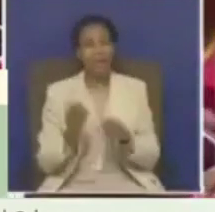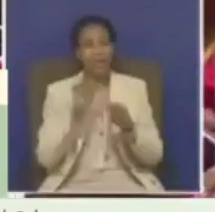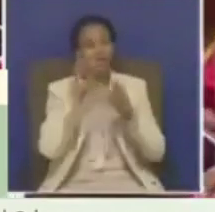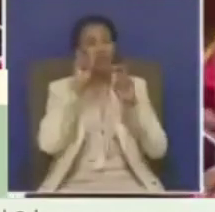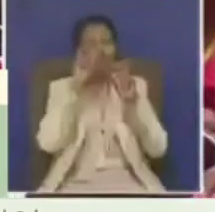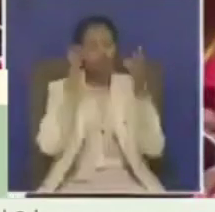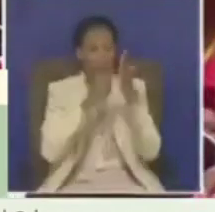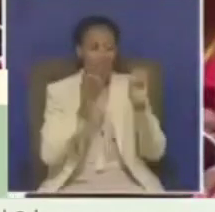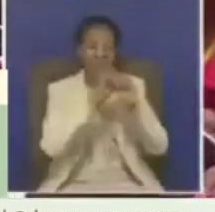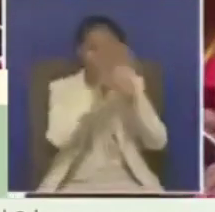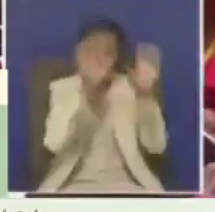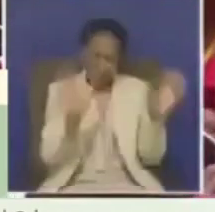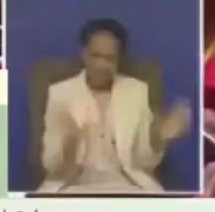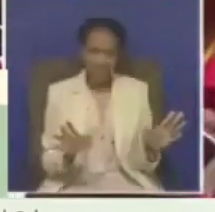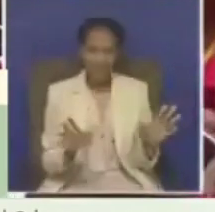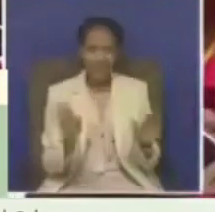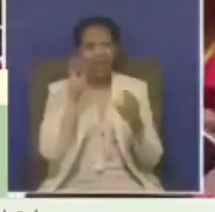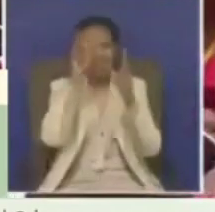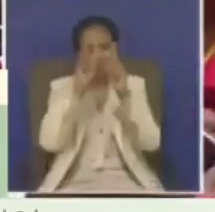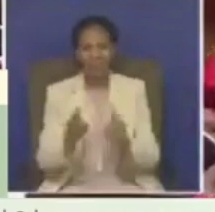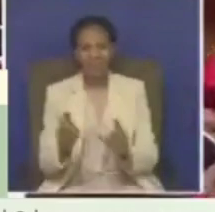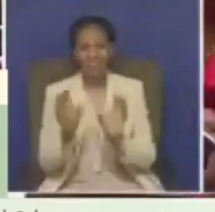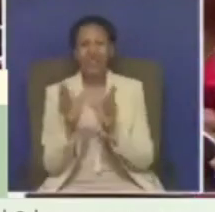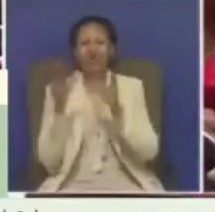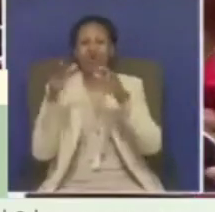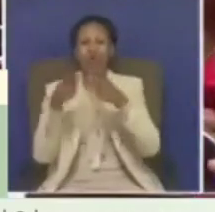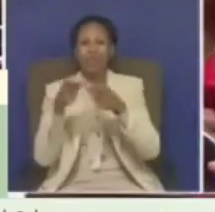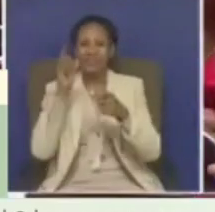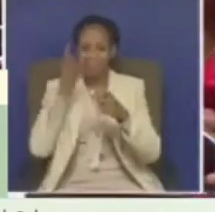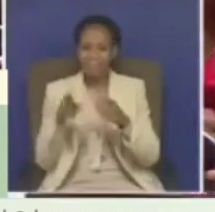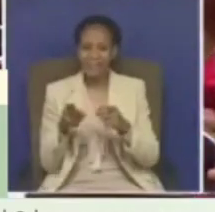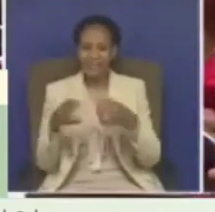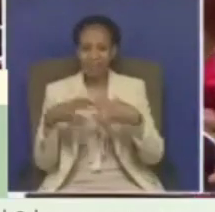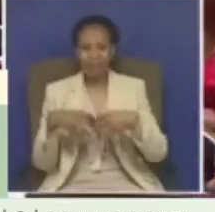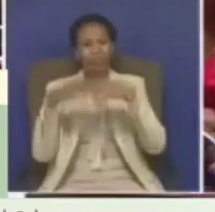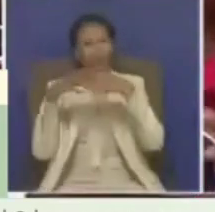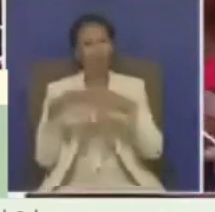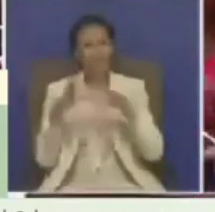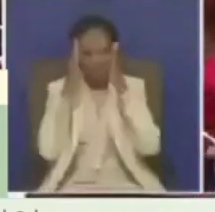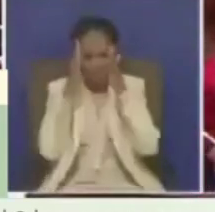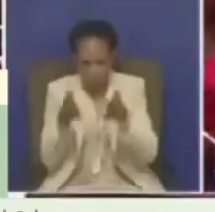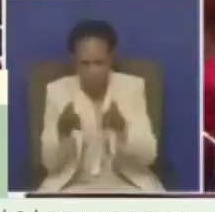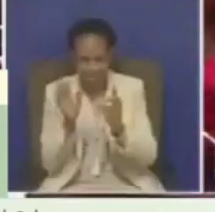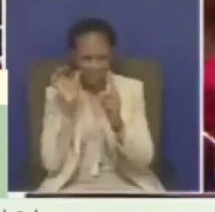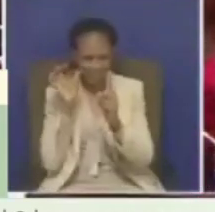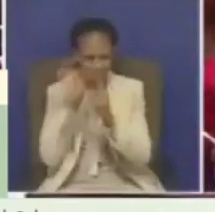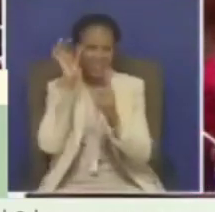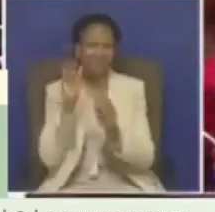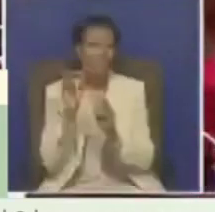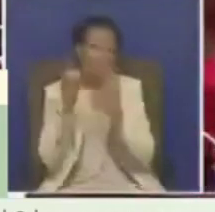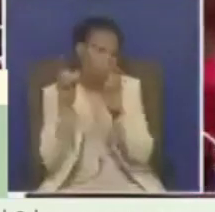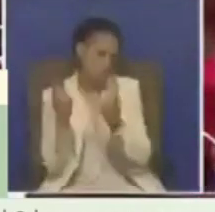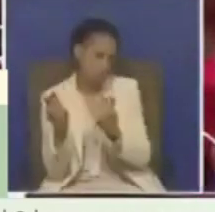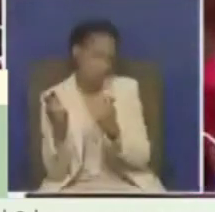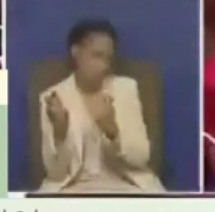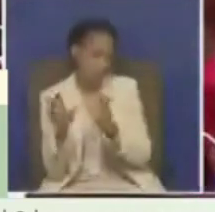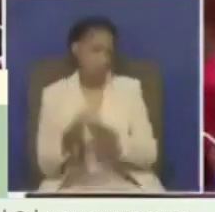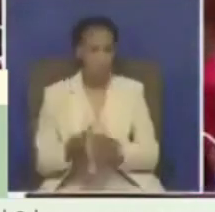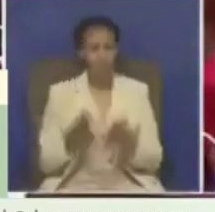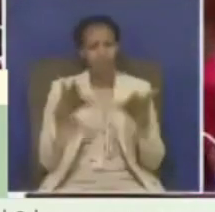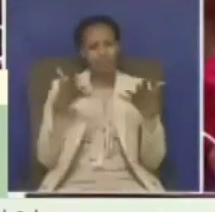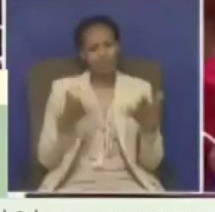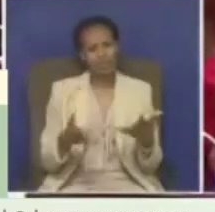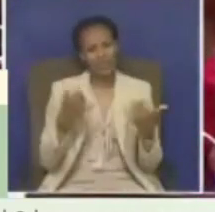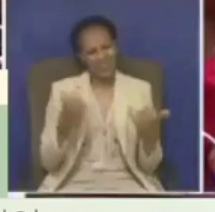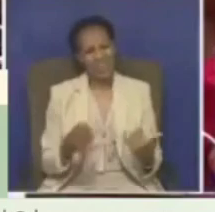clear that an ad hoc committee must be seized with a specific issue, and that's a direct quote. To then shift and